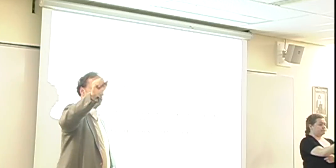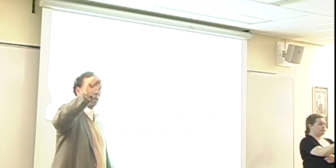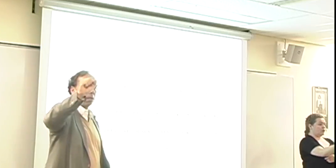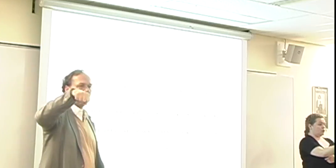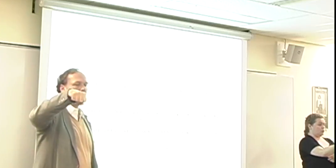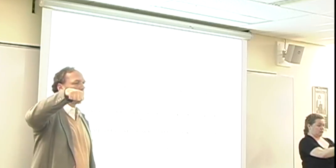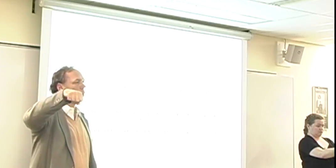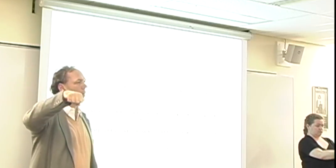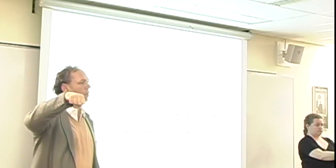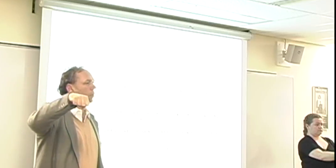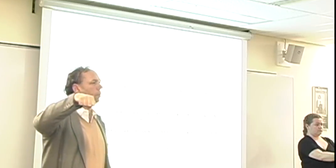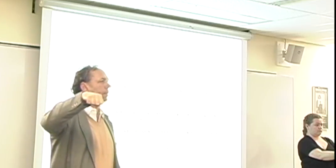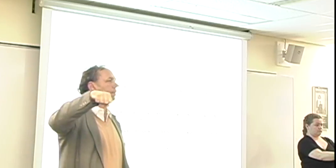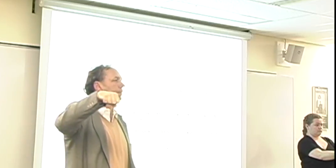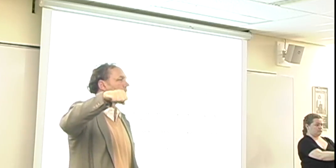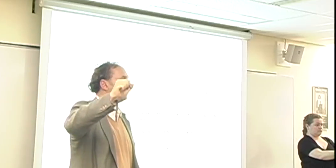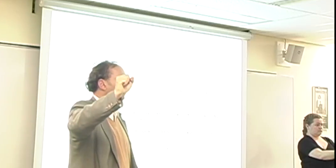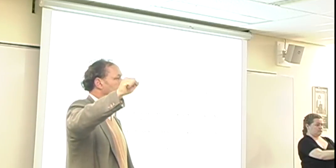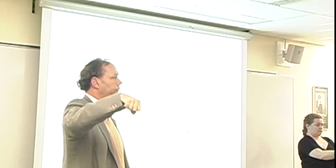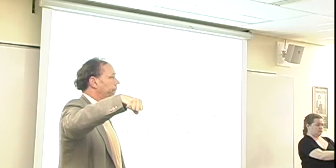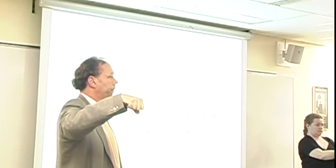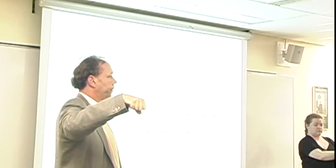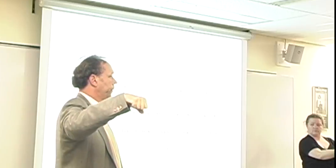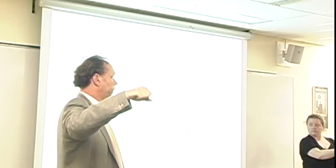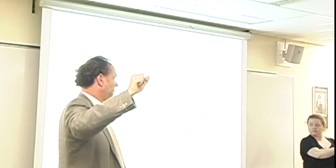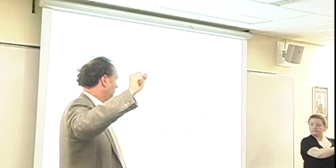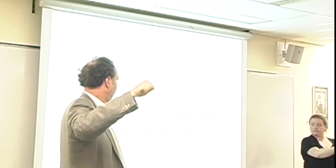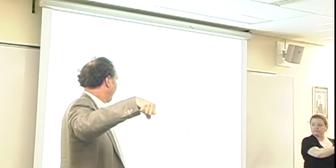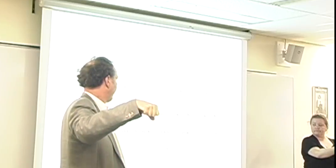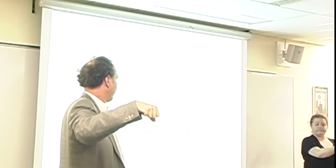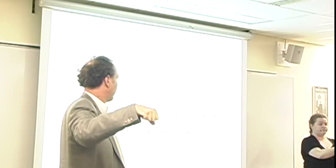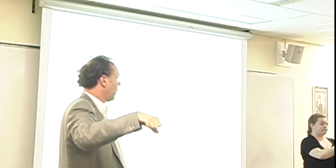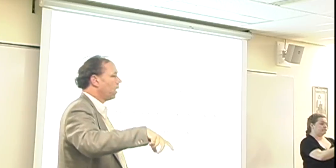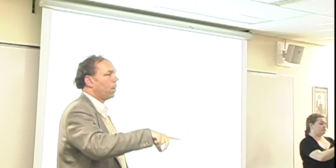Yes, the wrist movement.